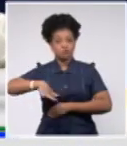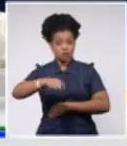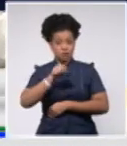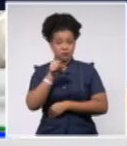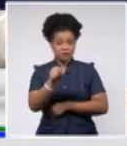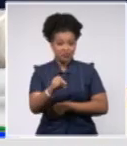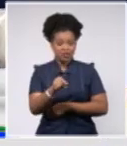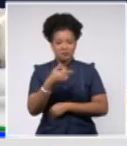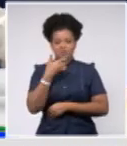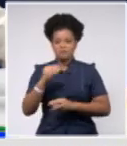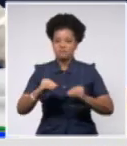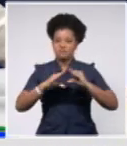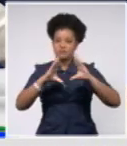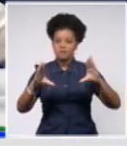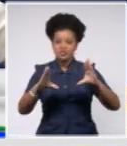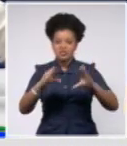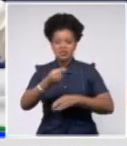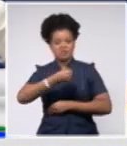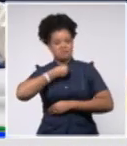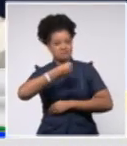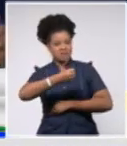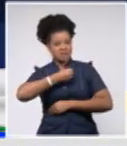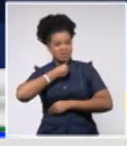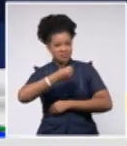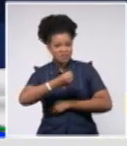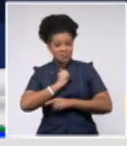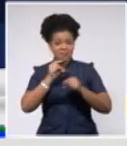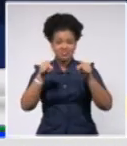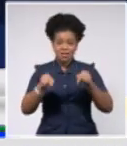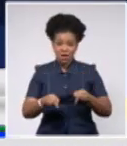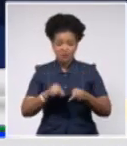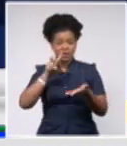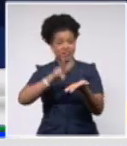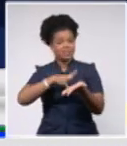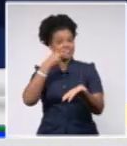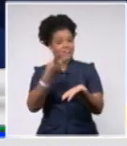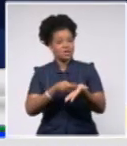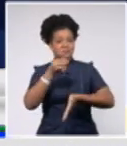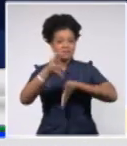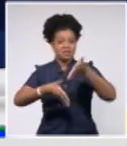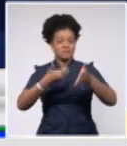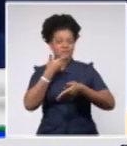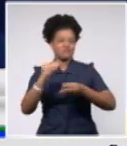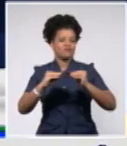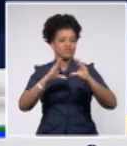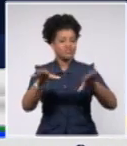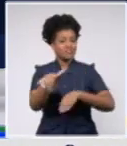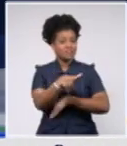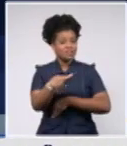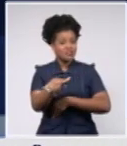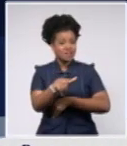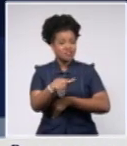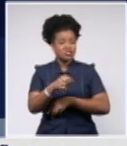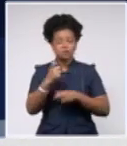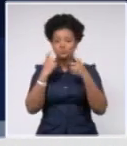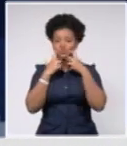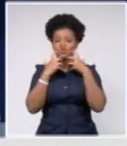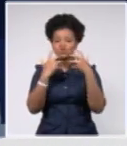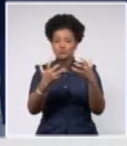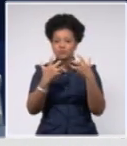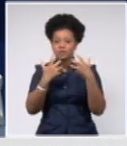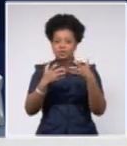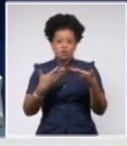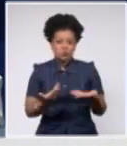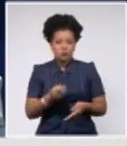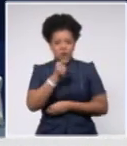Good morning to everyone, to Pepe Mejia, who joins us today, to our sign language interpreter, and